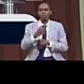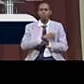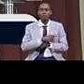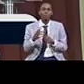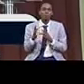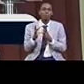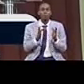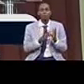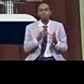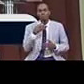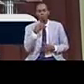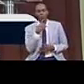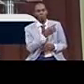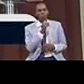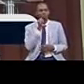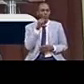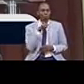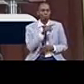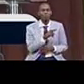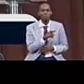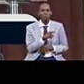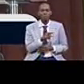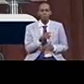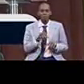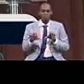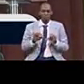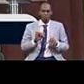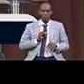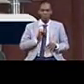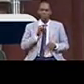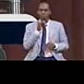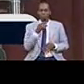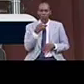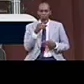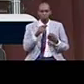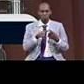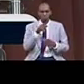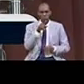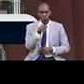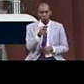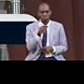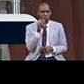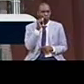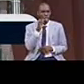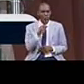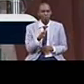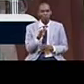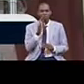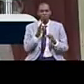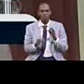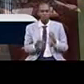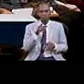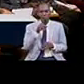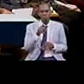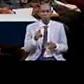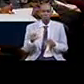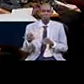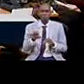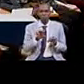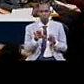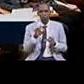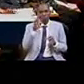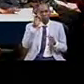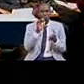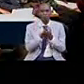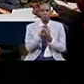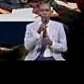says unto her, "Said I not unto thee, that if thou wouldest believe, thou shouldest